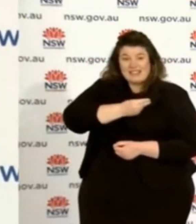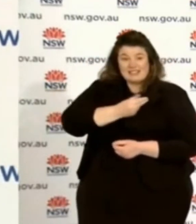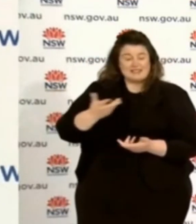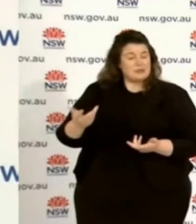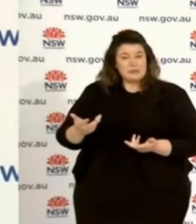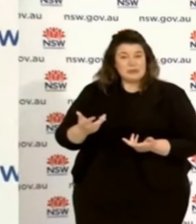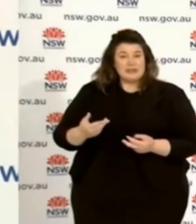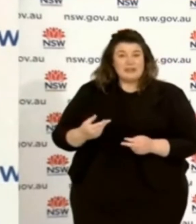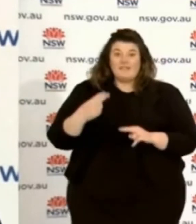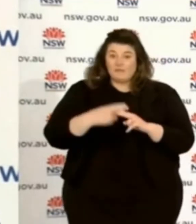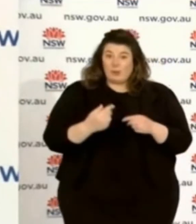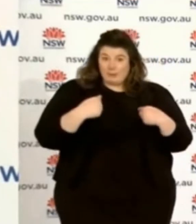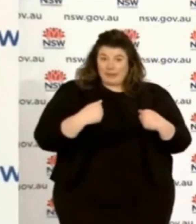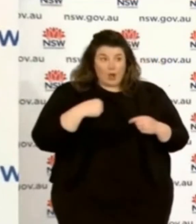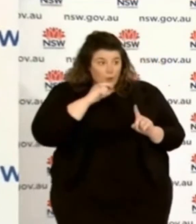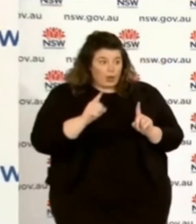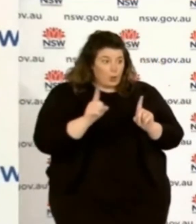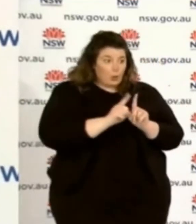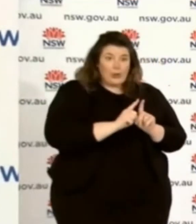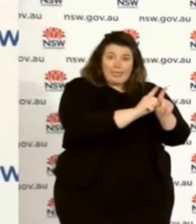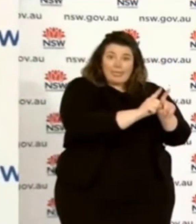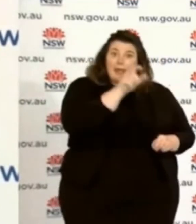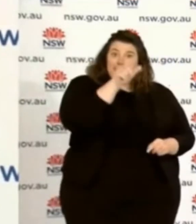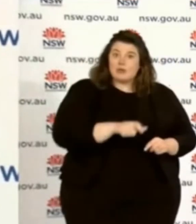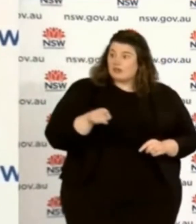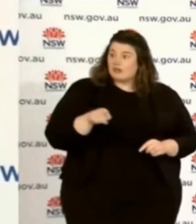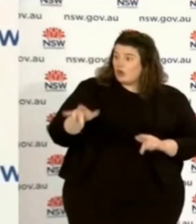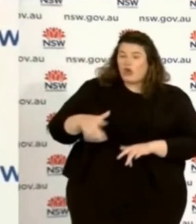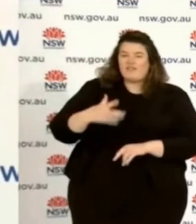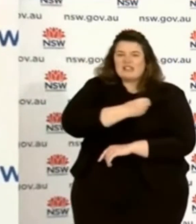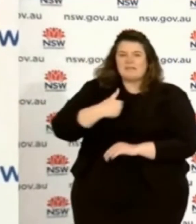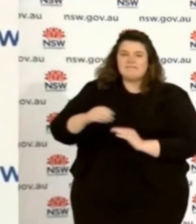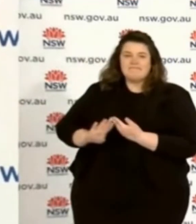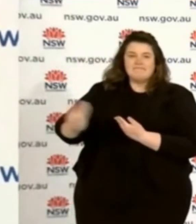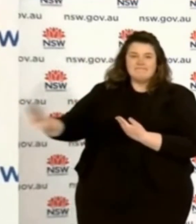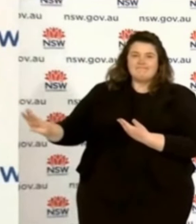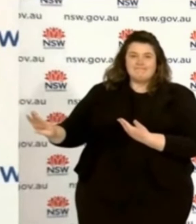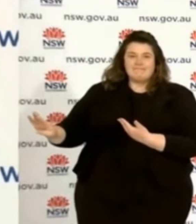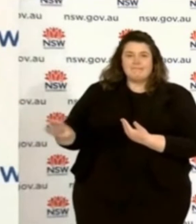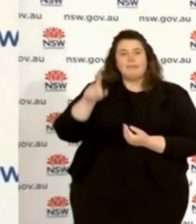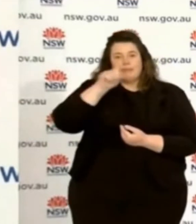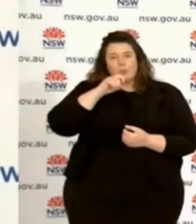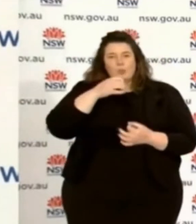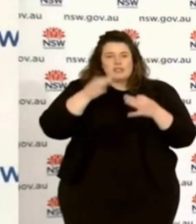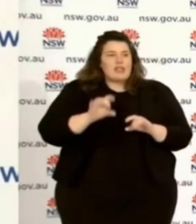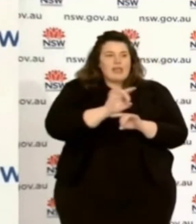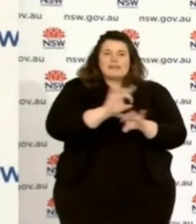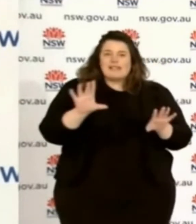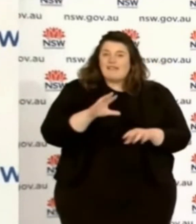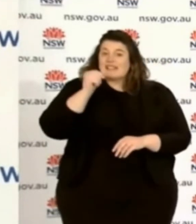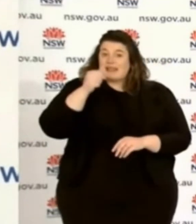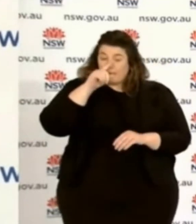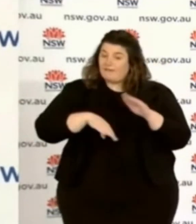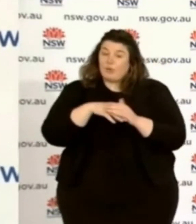not want to be anywhere with someone who's not vaccinated. That's just my personal choice. And people will make those personal choices. Some people who are